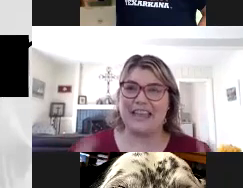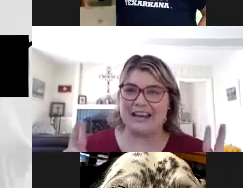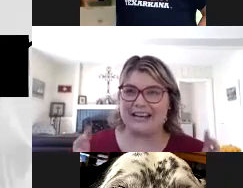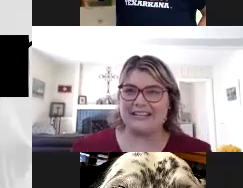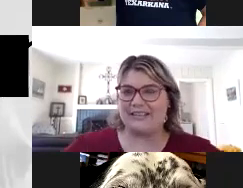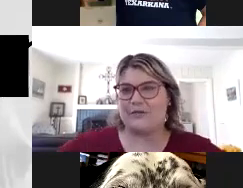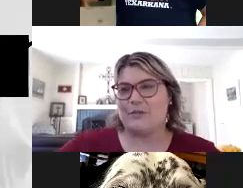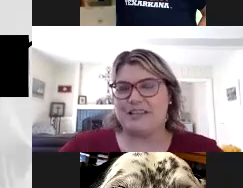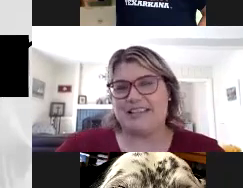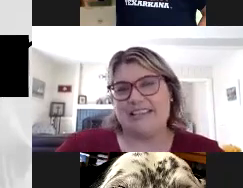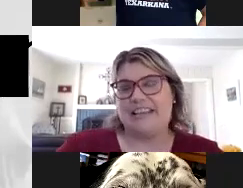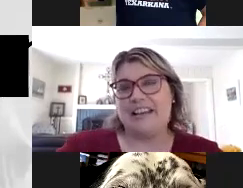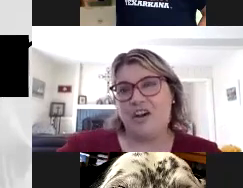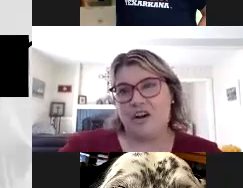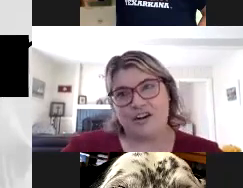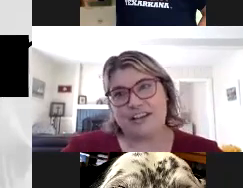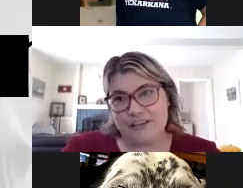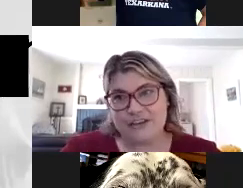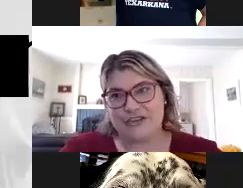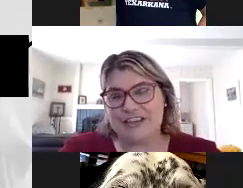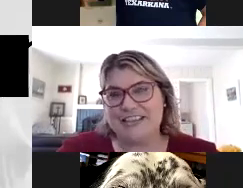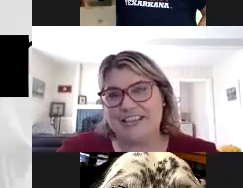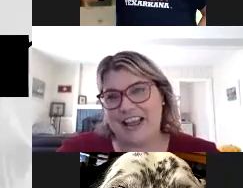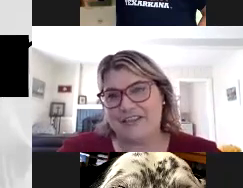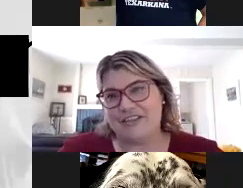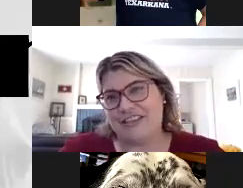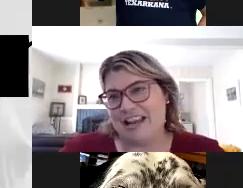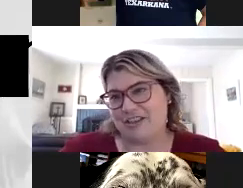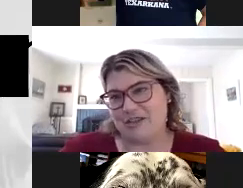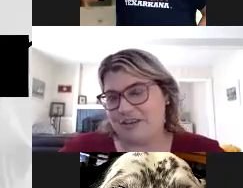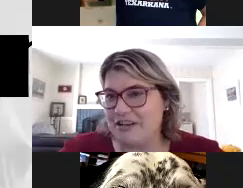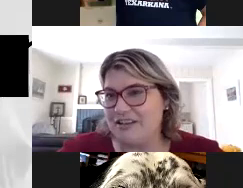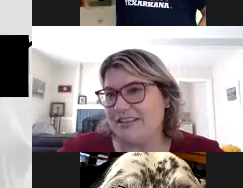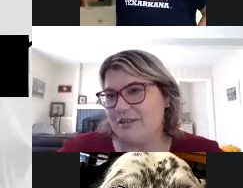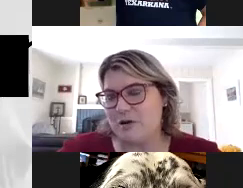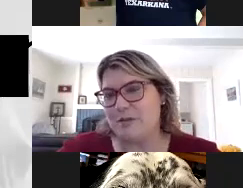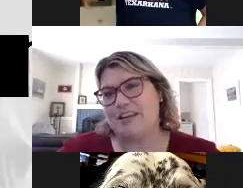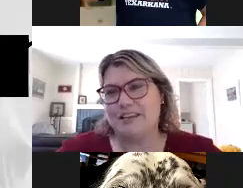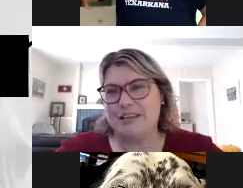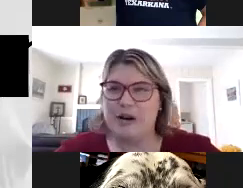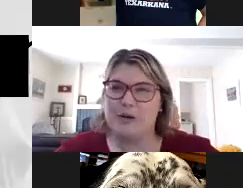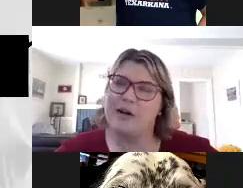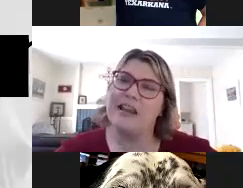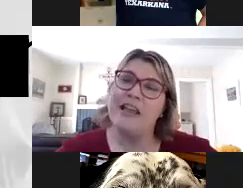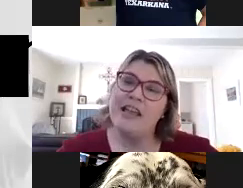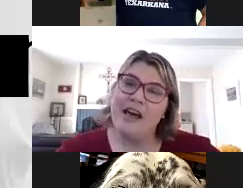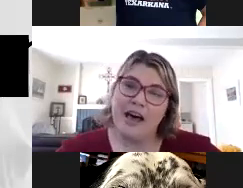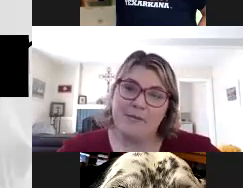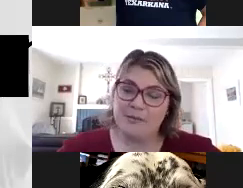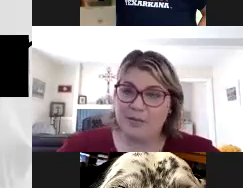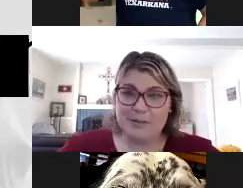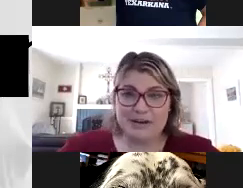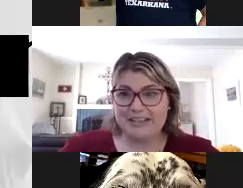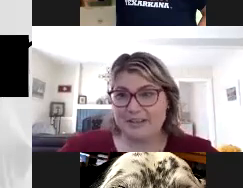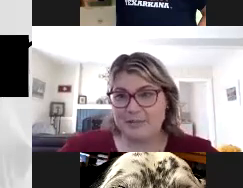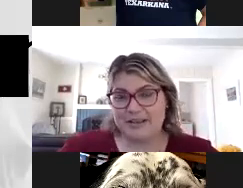the candidates for the presidency aren't official until after the national conventions of the Republican and the Democratic Party.